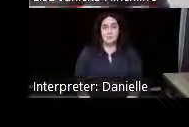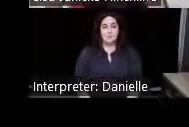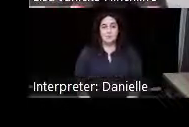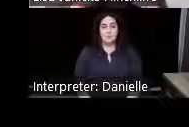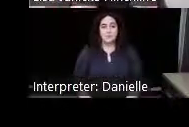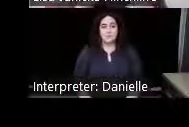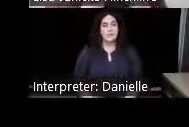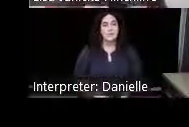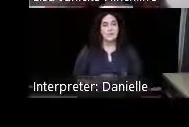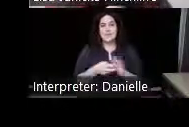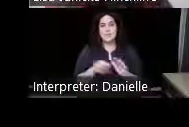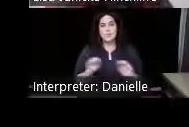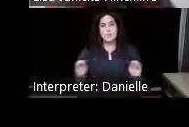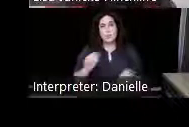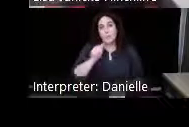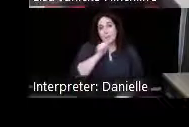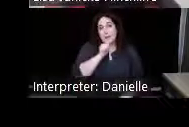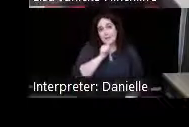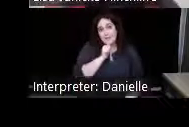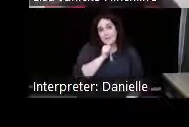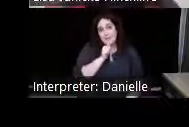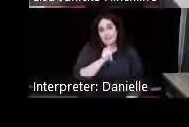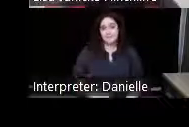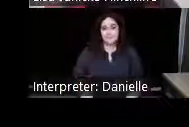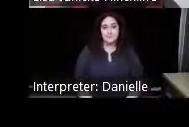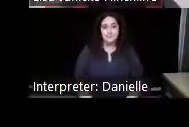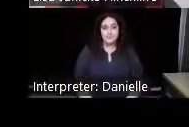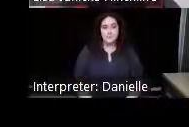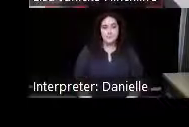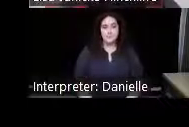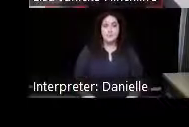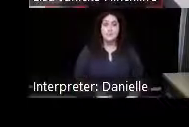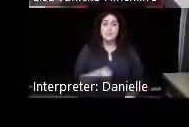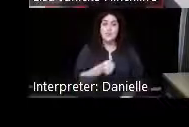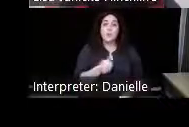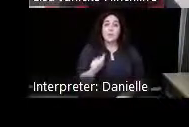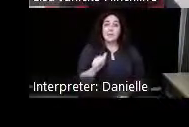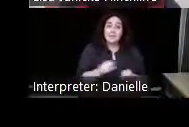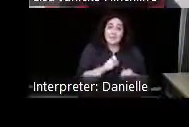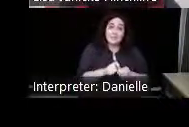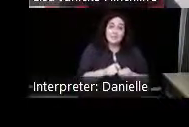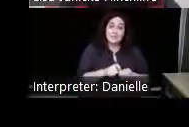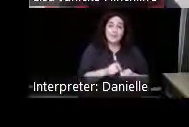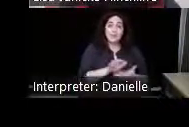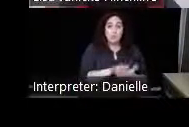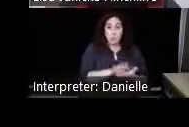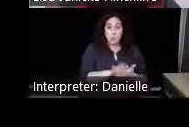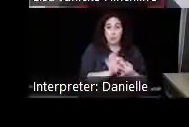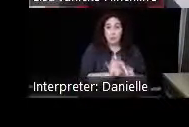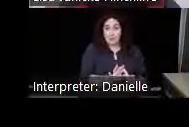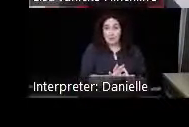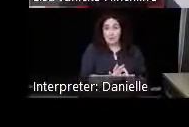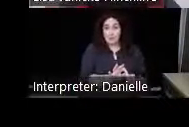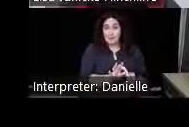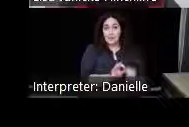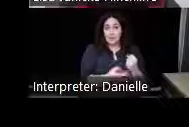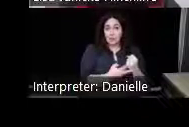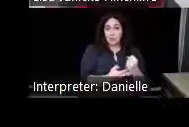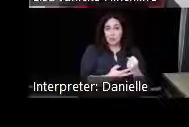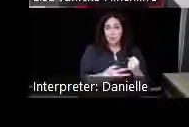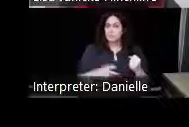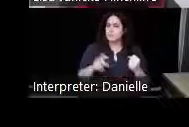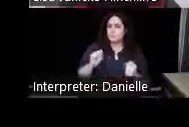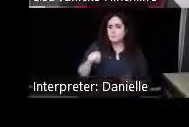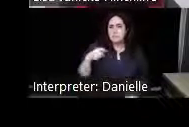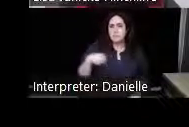a private server. So this took out any institutional repositories, for example, that might claim that they